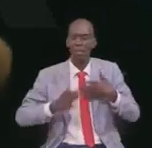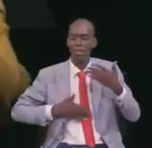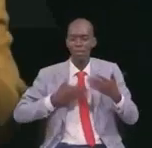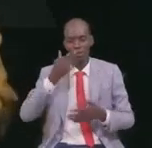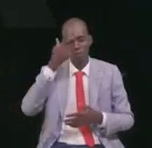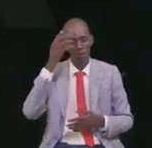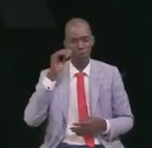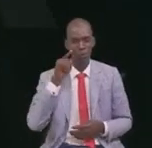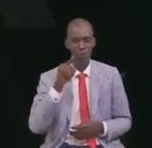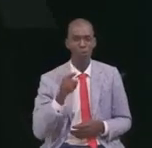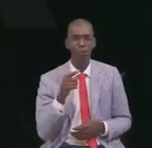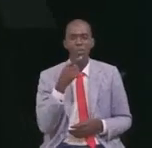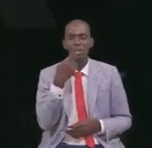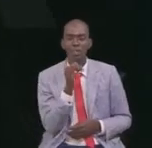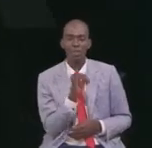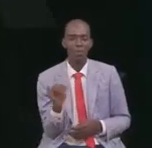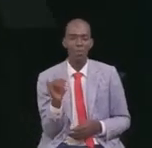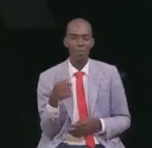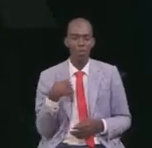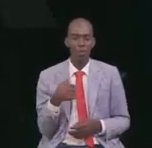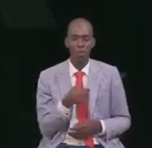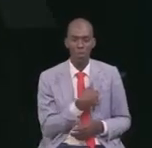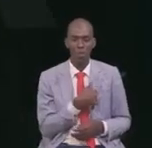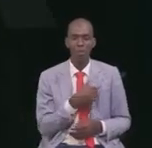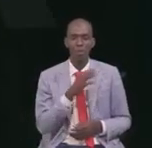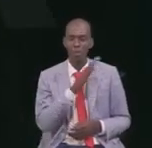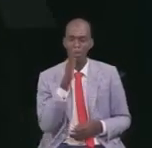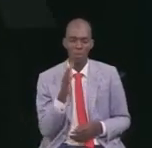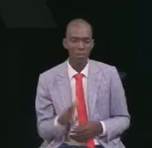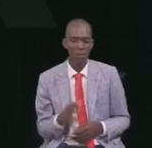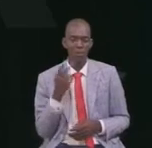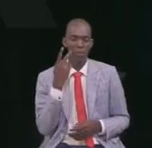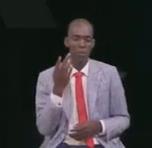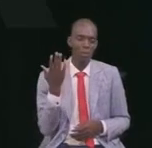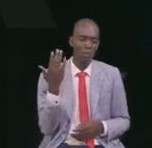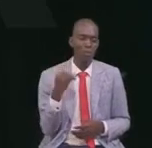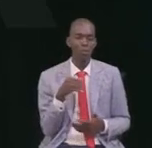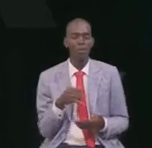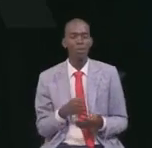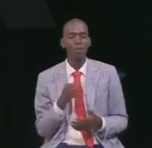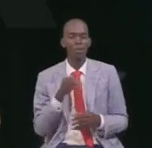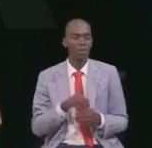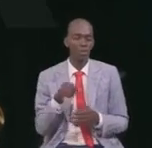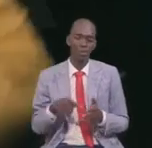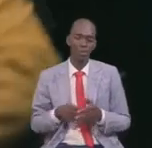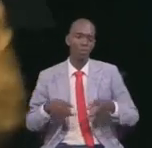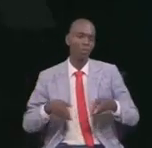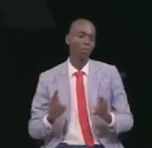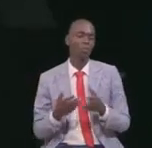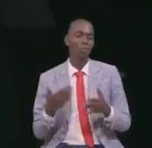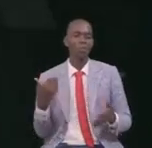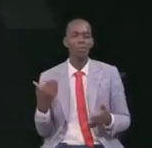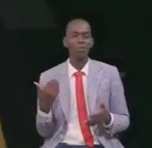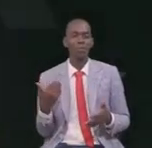have seen, we never saw it on this fashion.